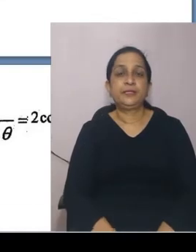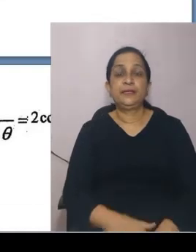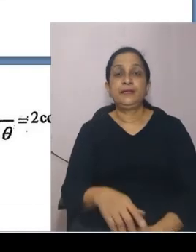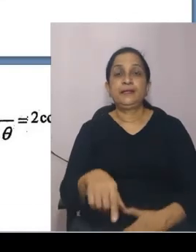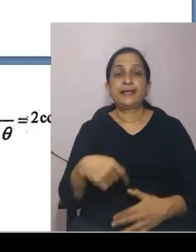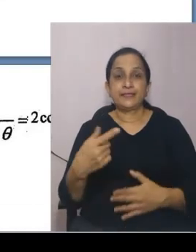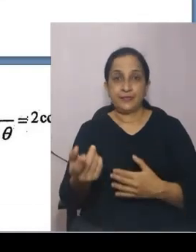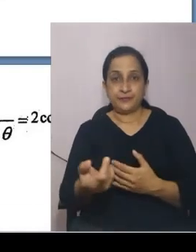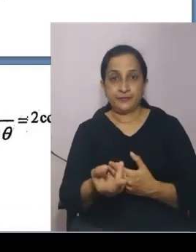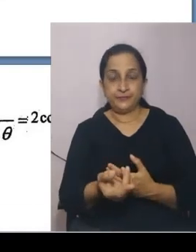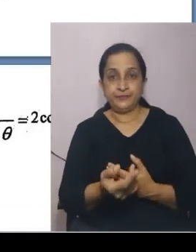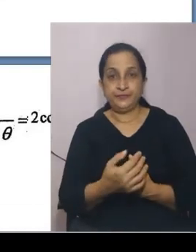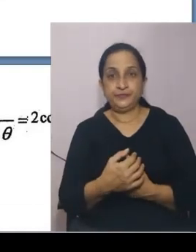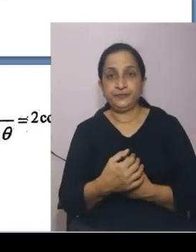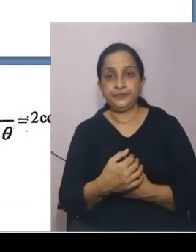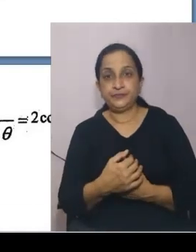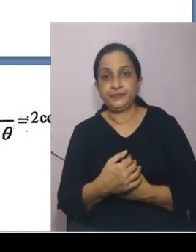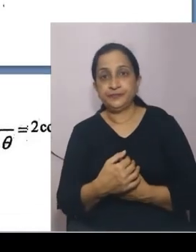Next,